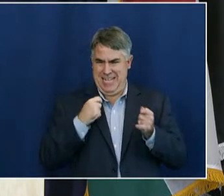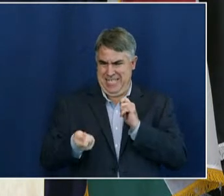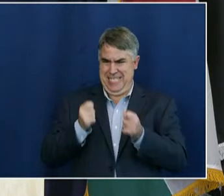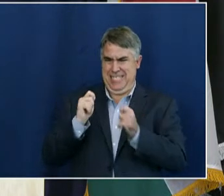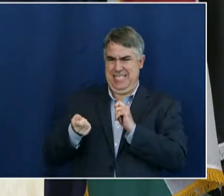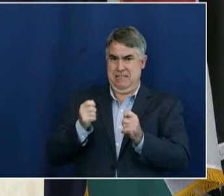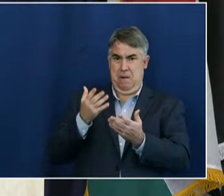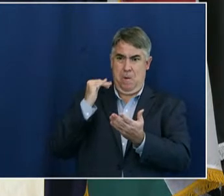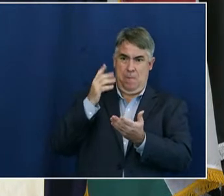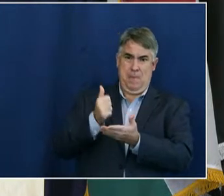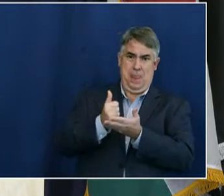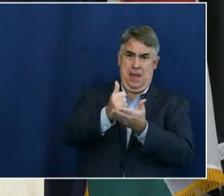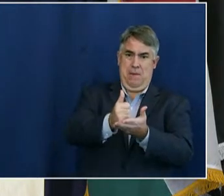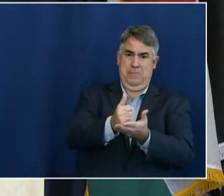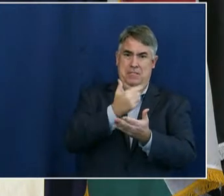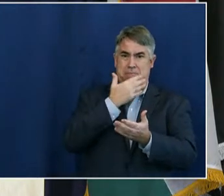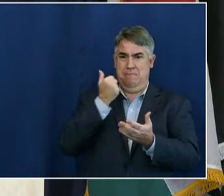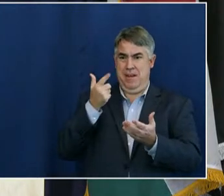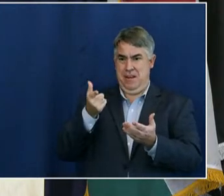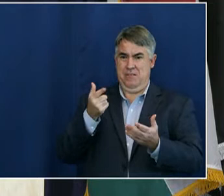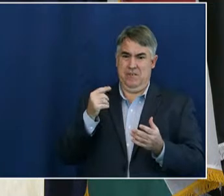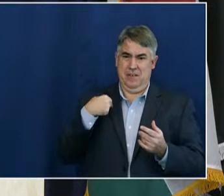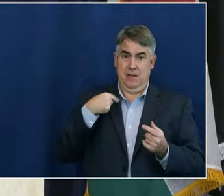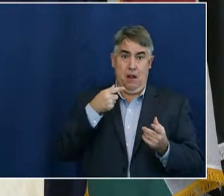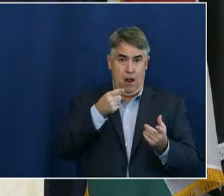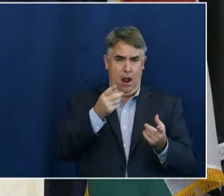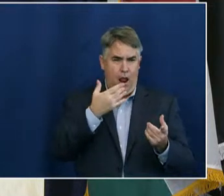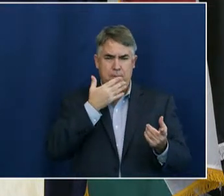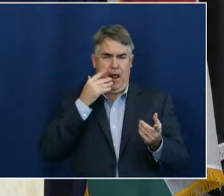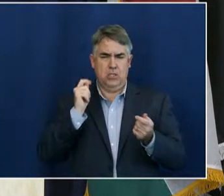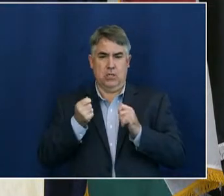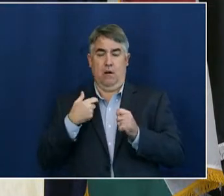adjust these slides as we hear from our communities,